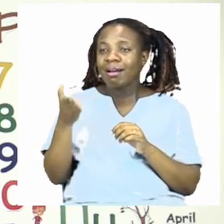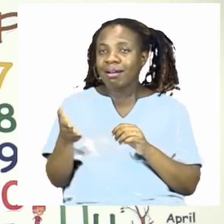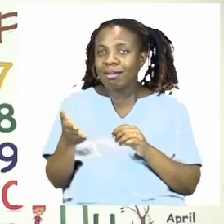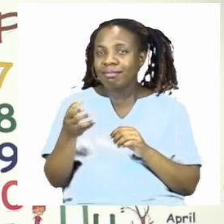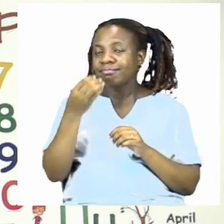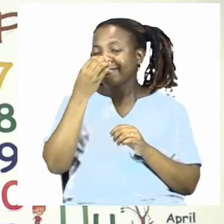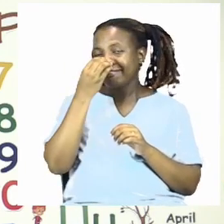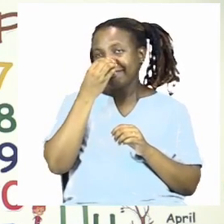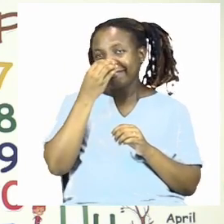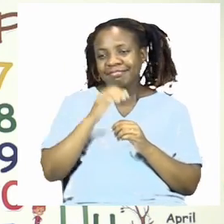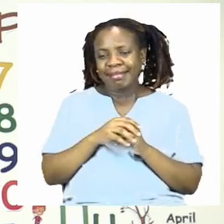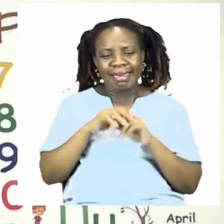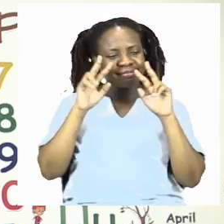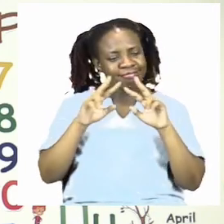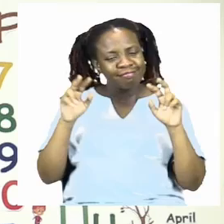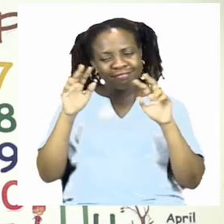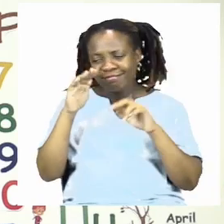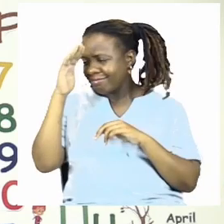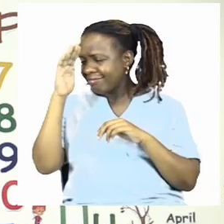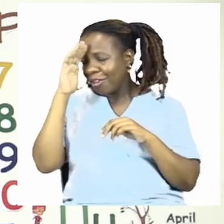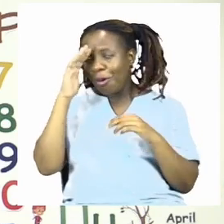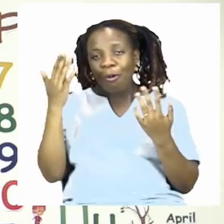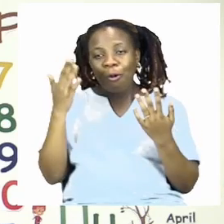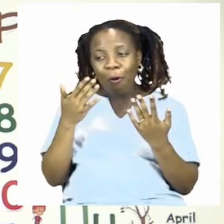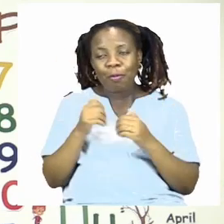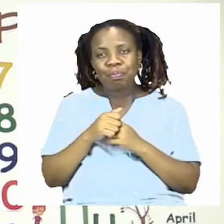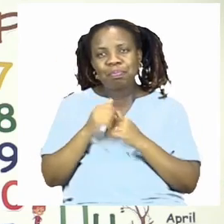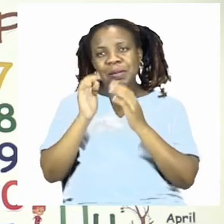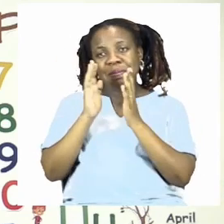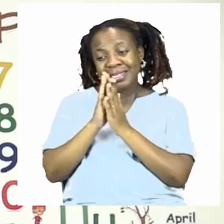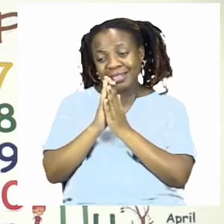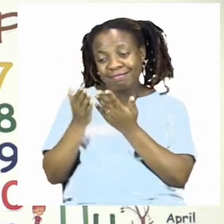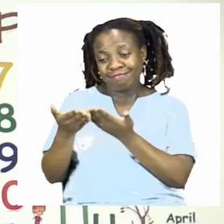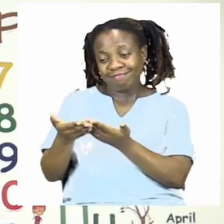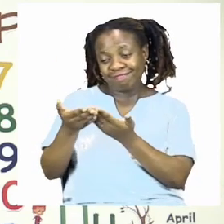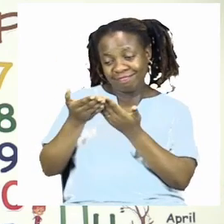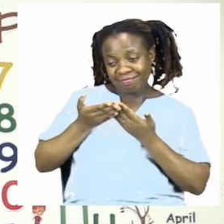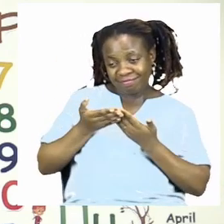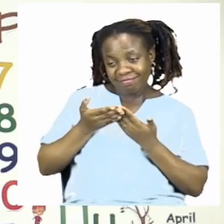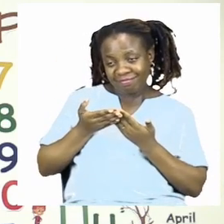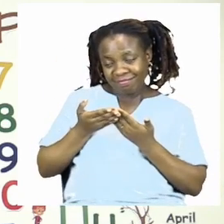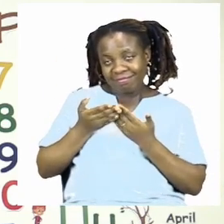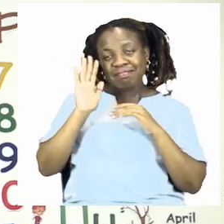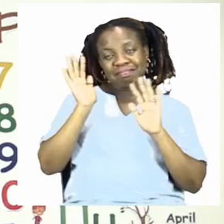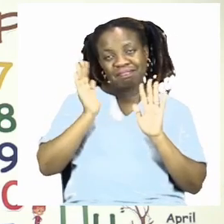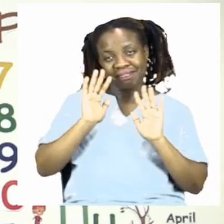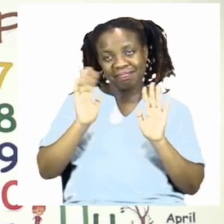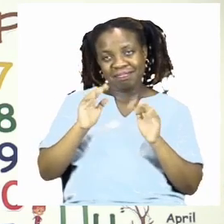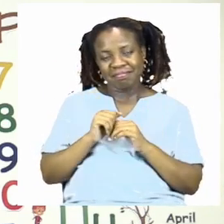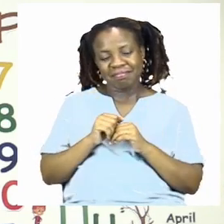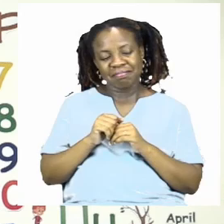We were just looking for you. Now, will you help us say goodbye, or will you help me say goodbye to our friends